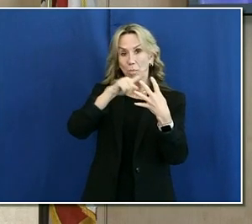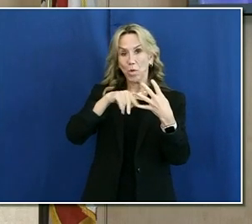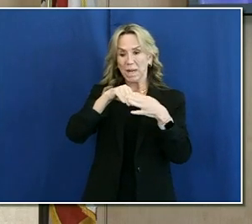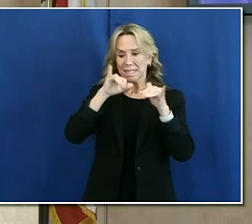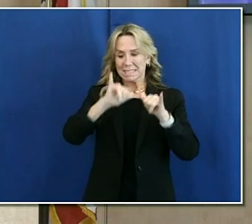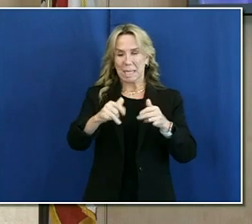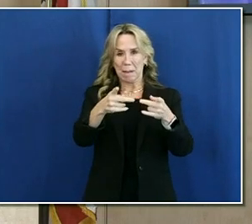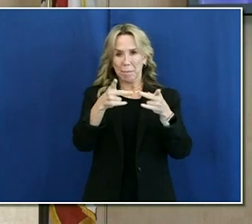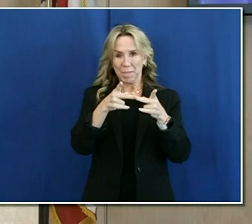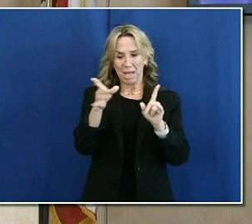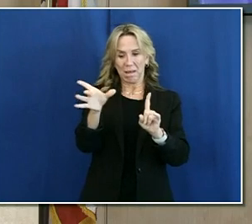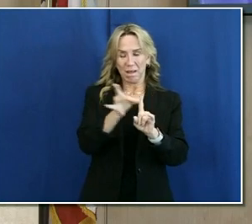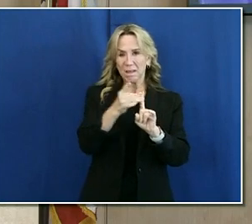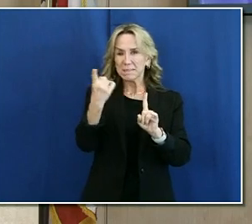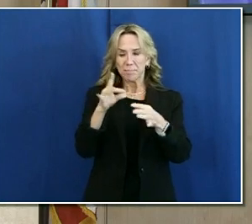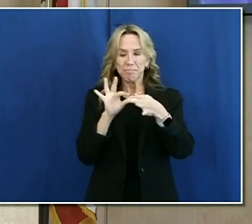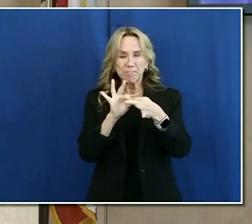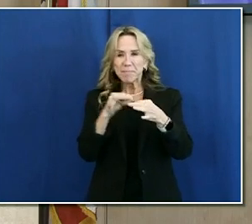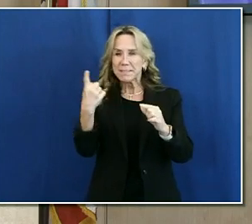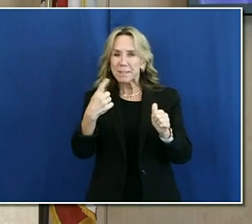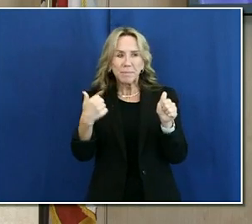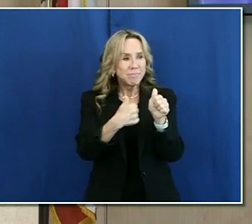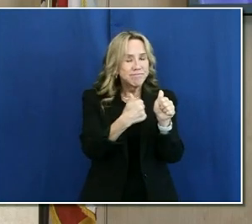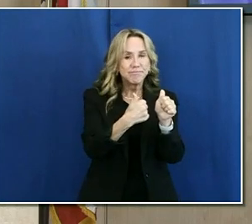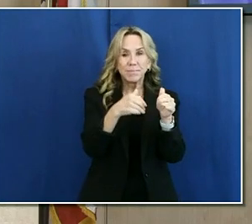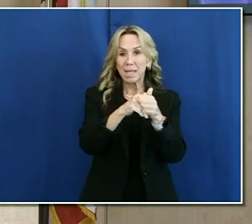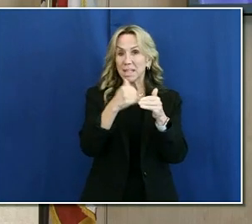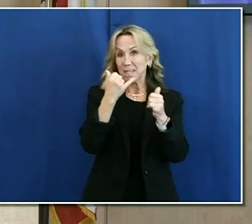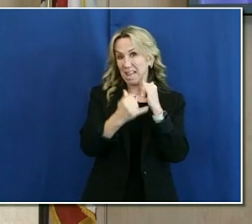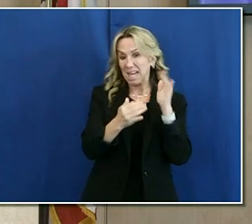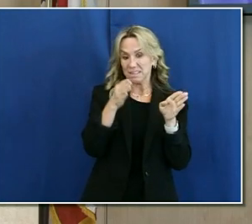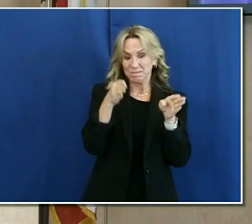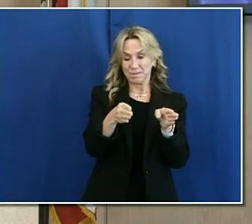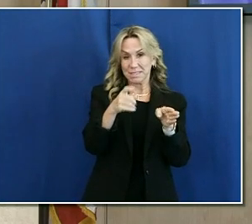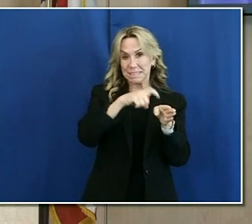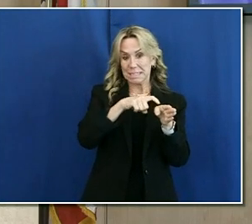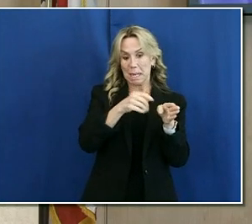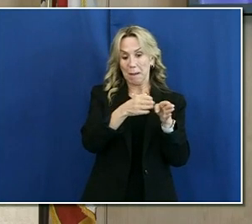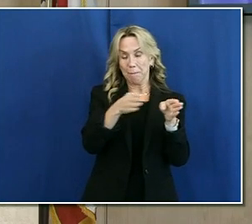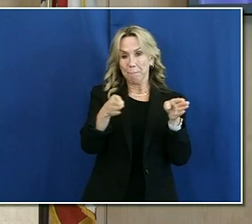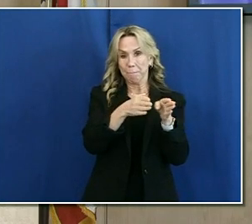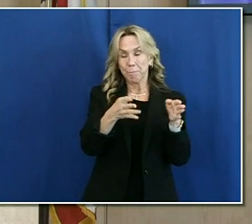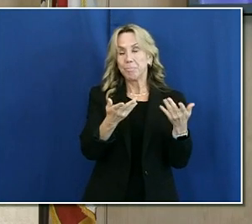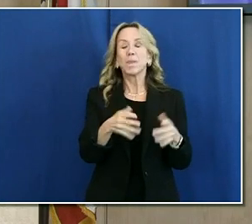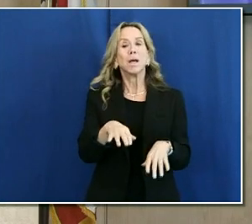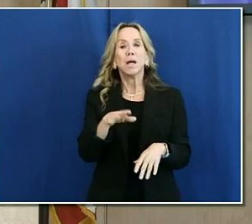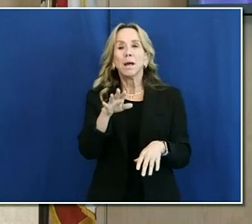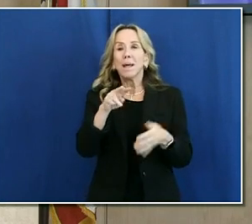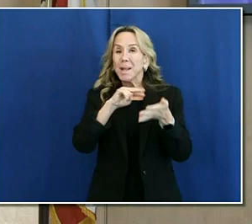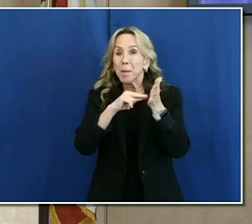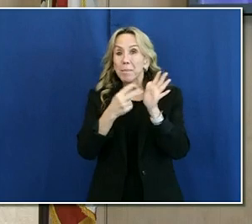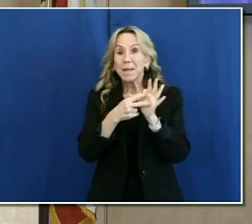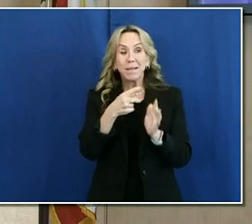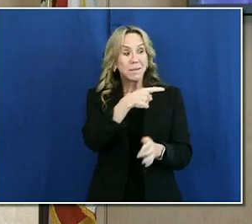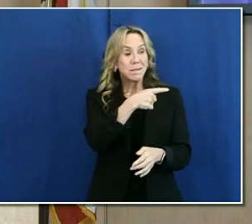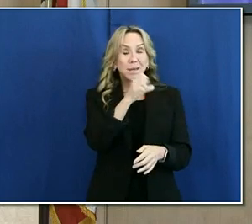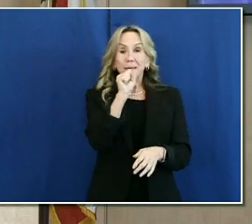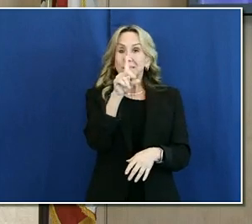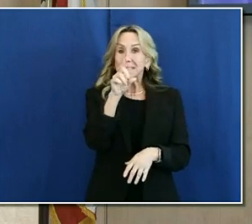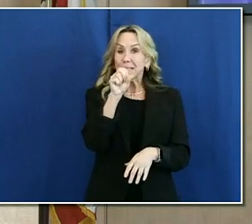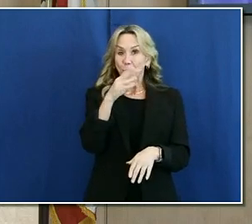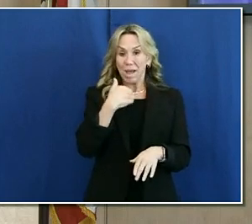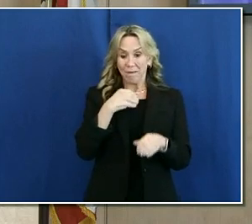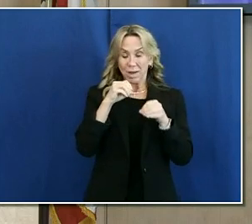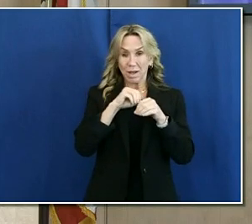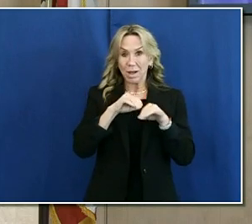days. Simply put, being a student at San Diego State does not mean that it's connected to any other student at San Diego State, as